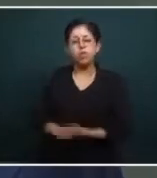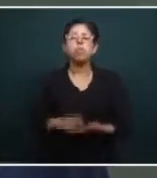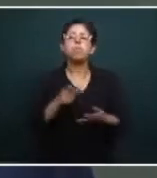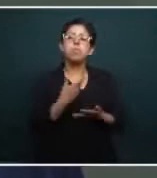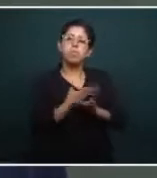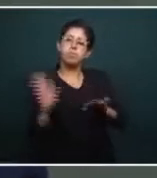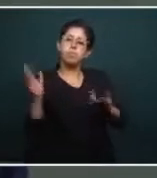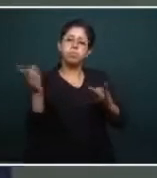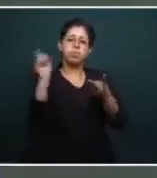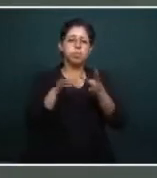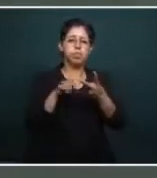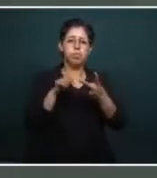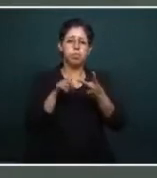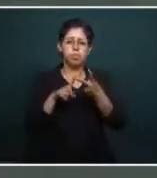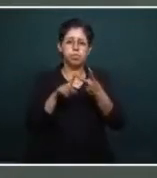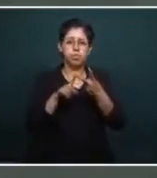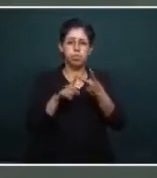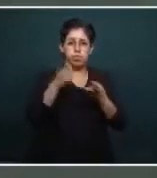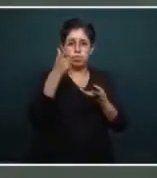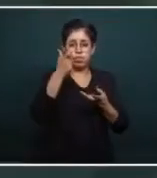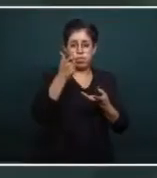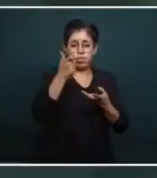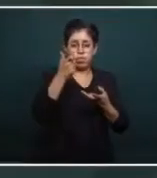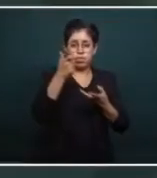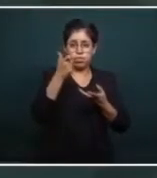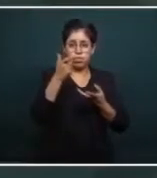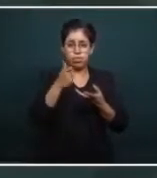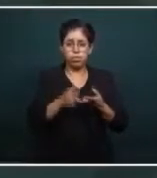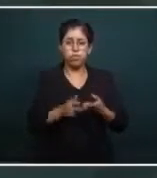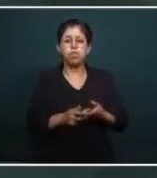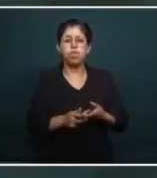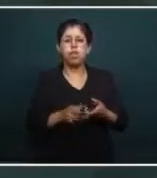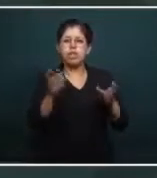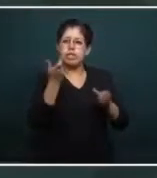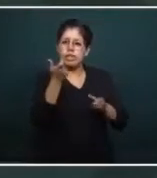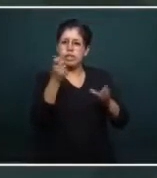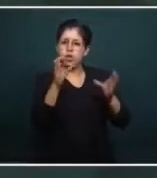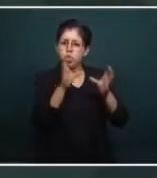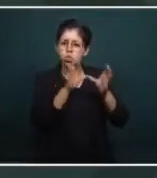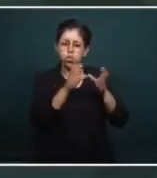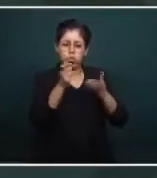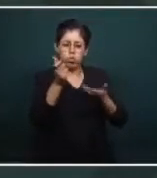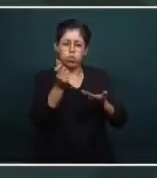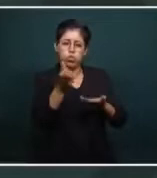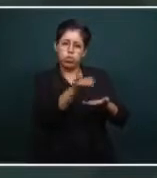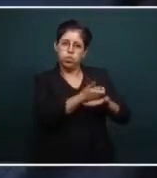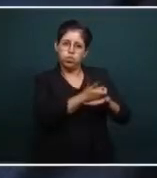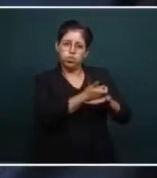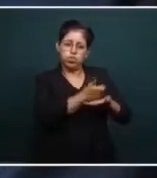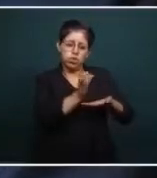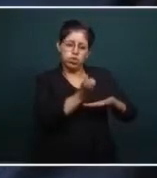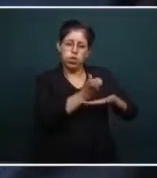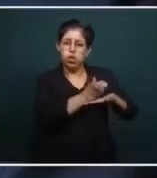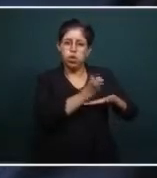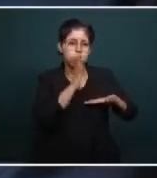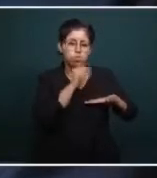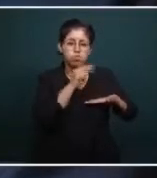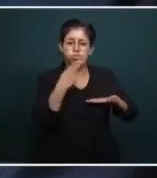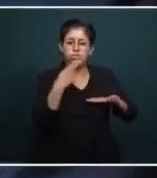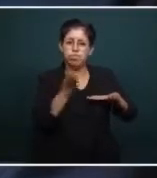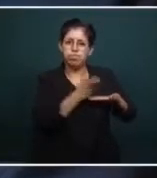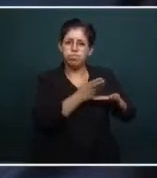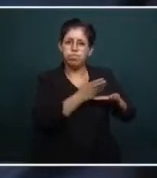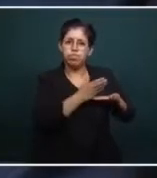de las cuentas, And regarding the freezing of funds, these are things that are being